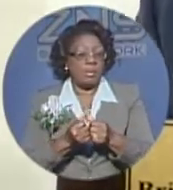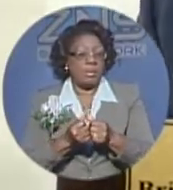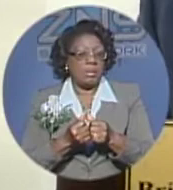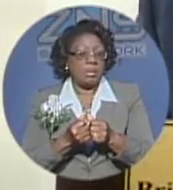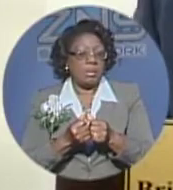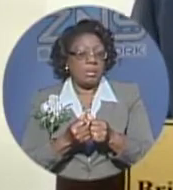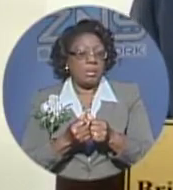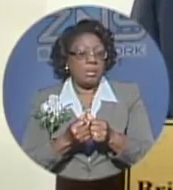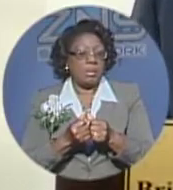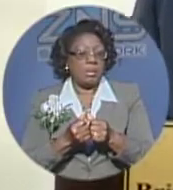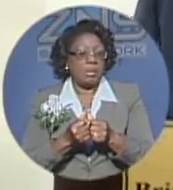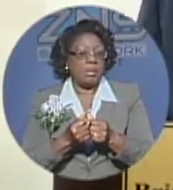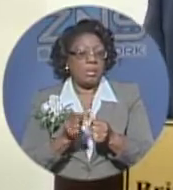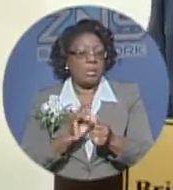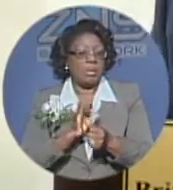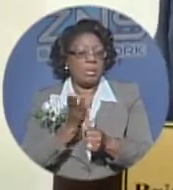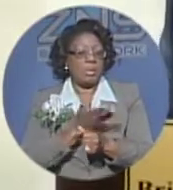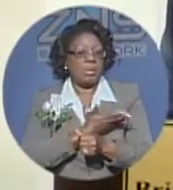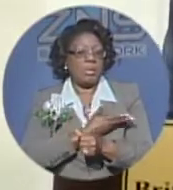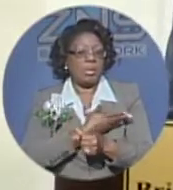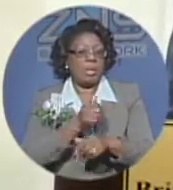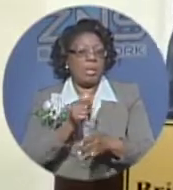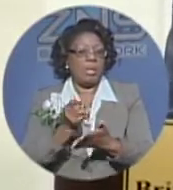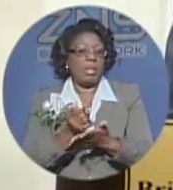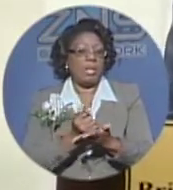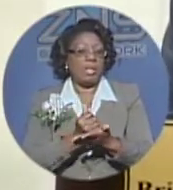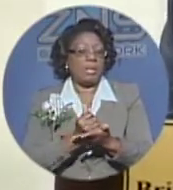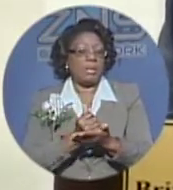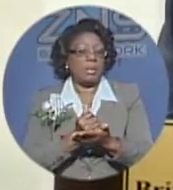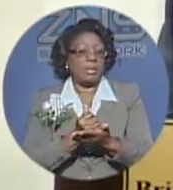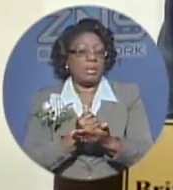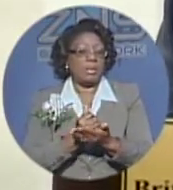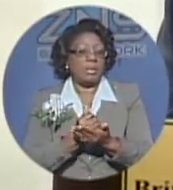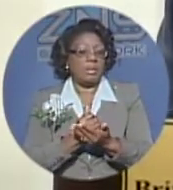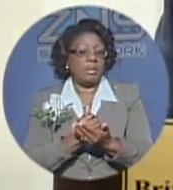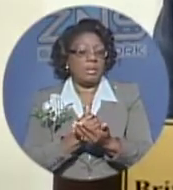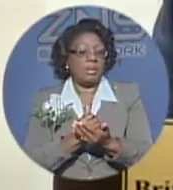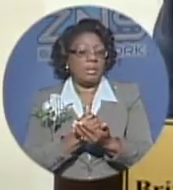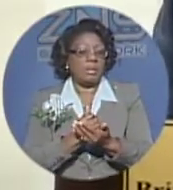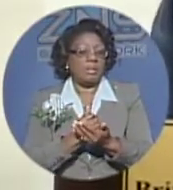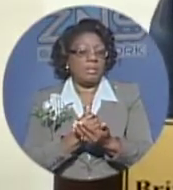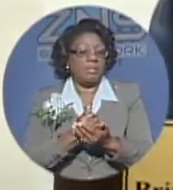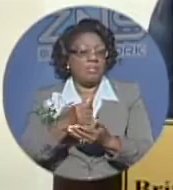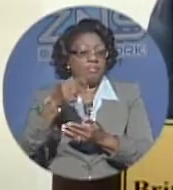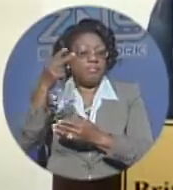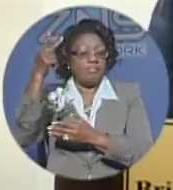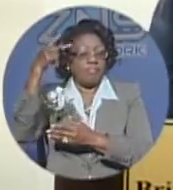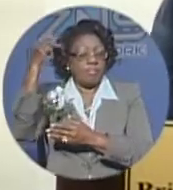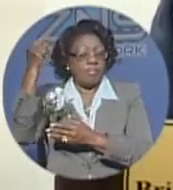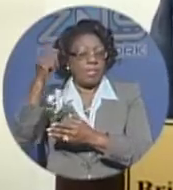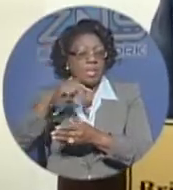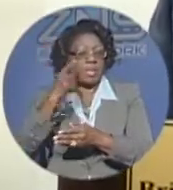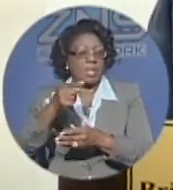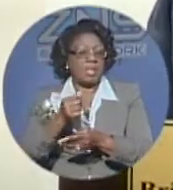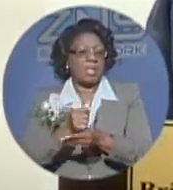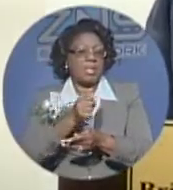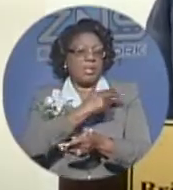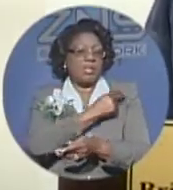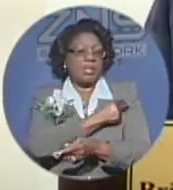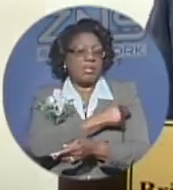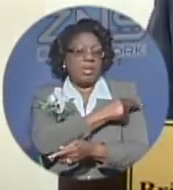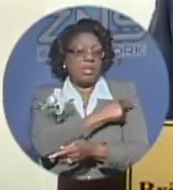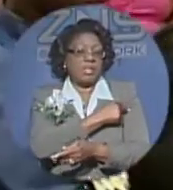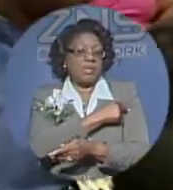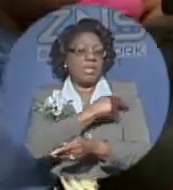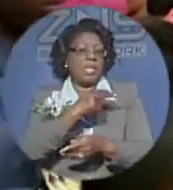today. Embrace all aspects of this training being offered to you. Participants have been placed at Princess Margaret Hospital, the Ram